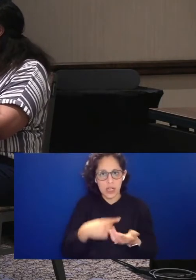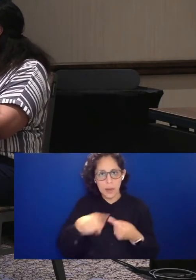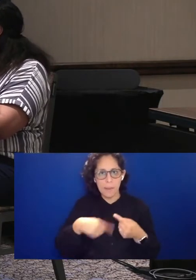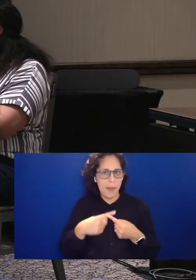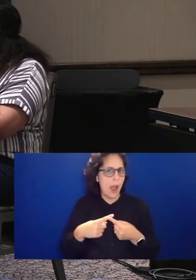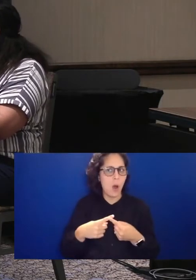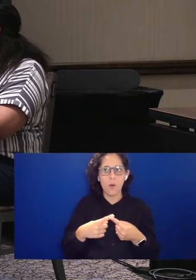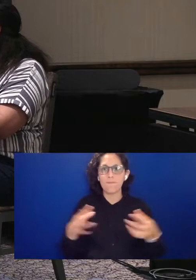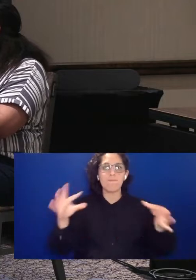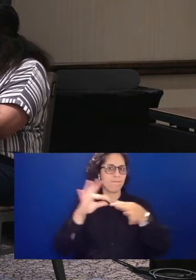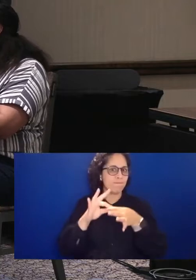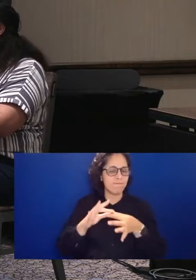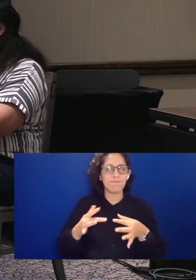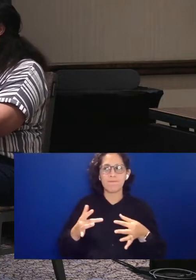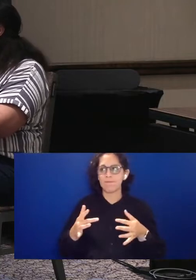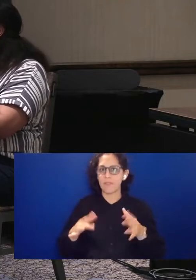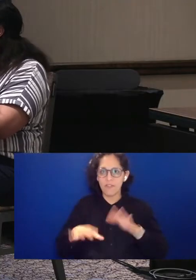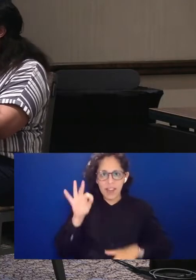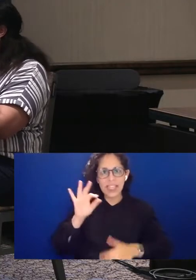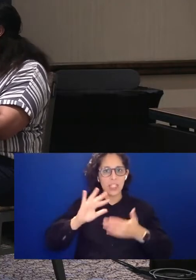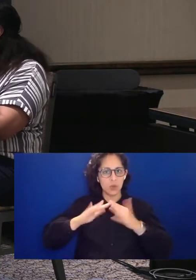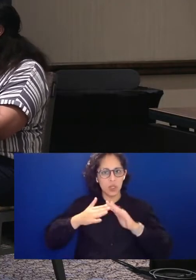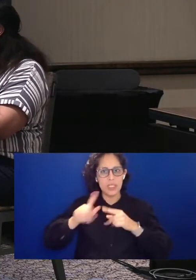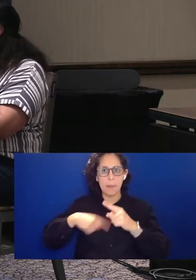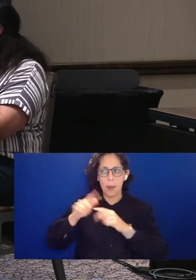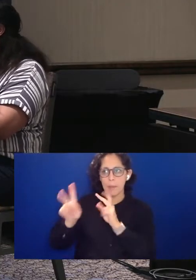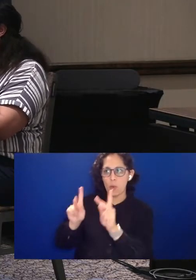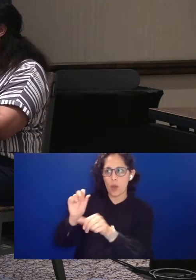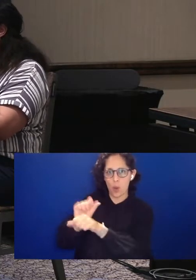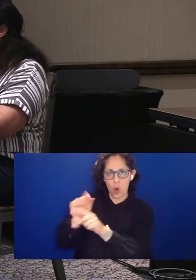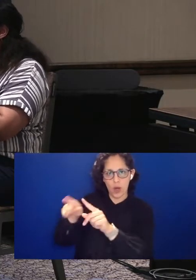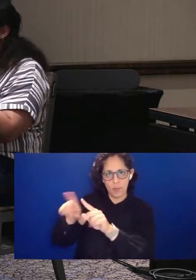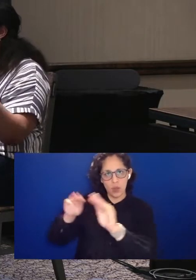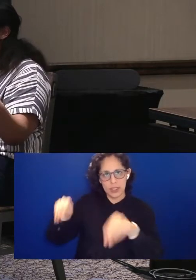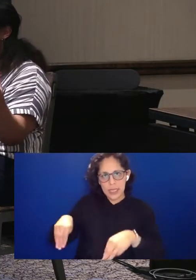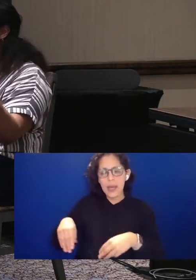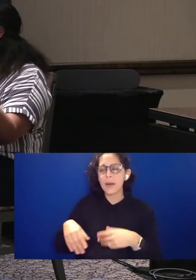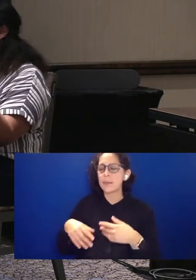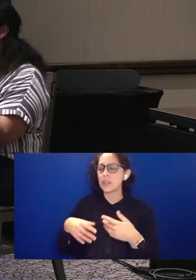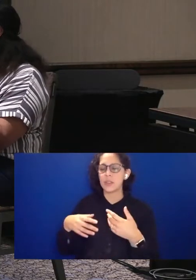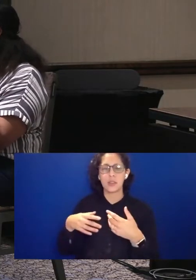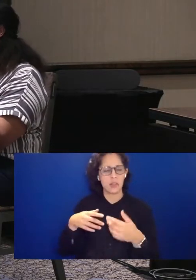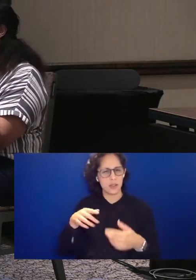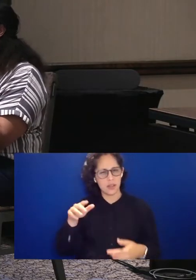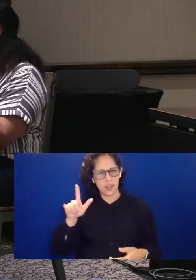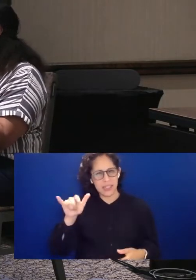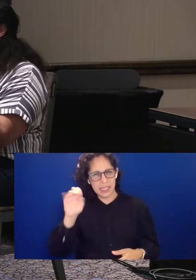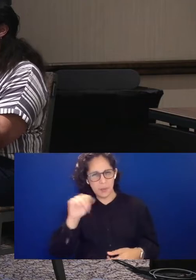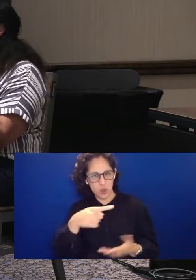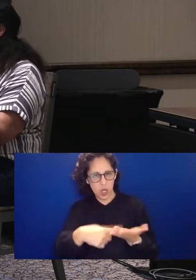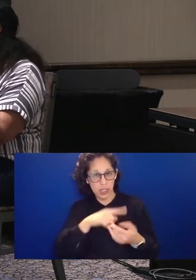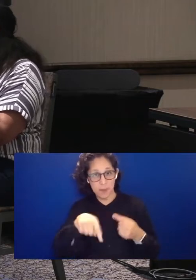people who worked in museums and screen printing, and Liam, I was hearing you talk about how you have this big network of